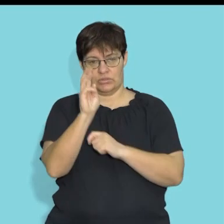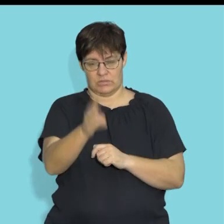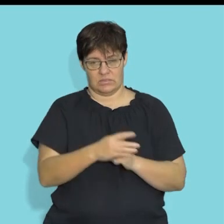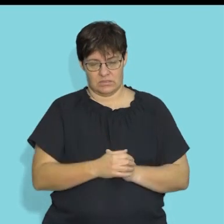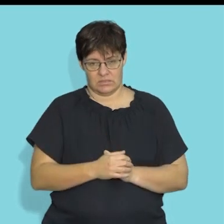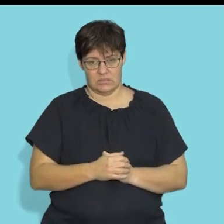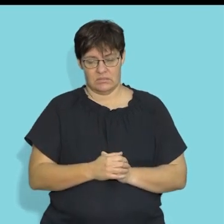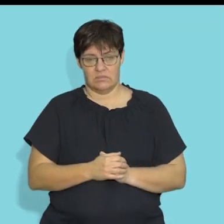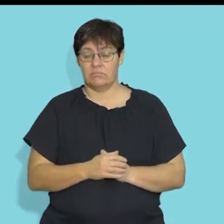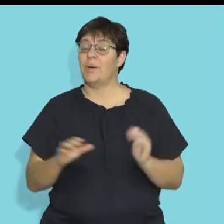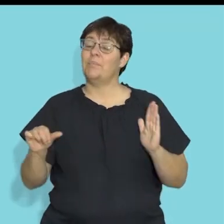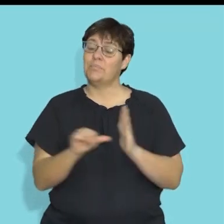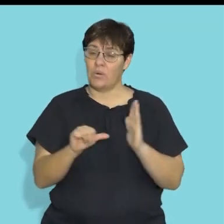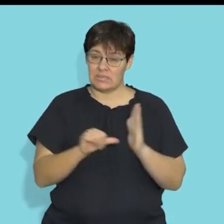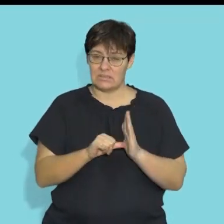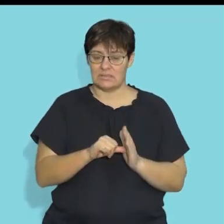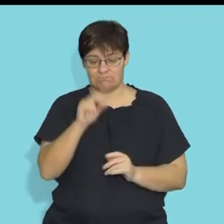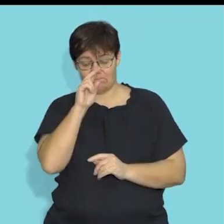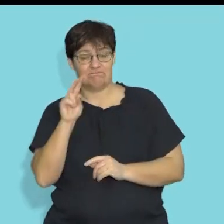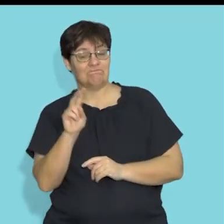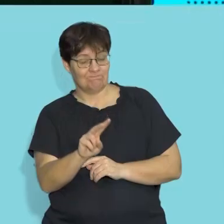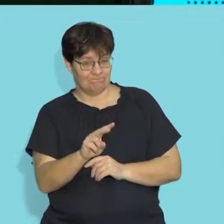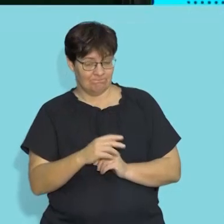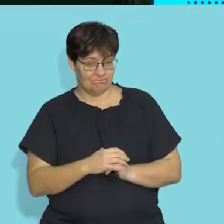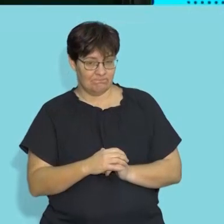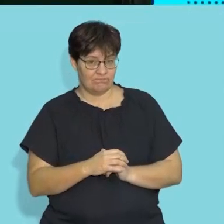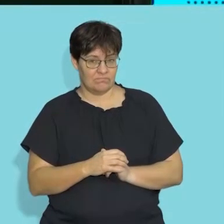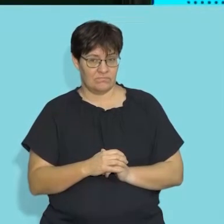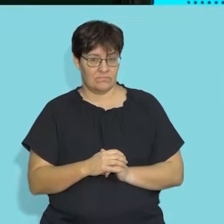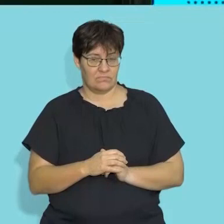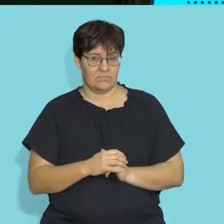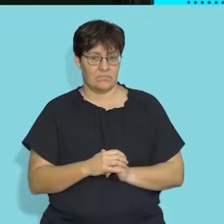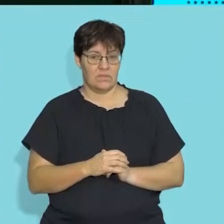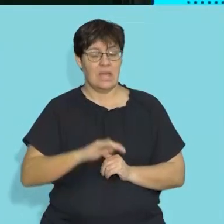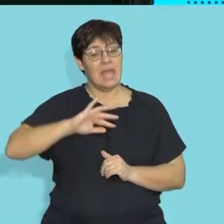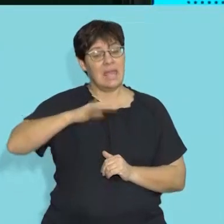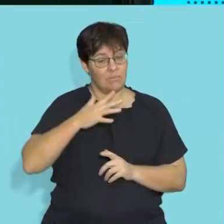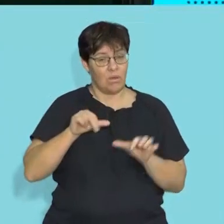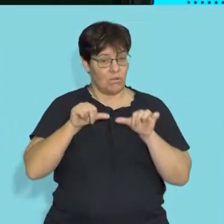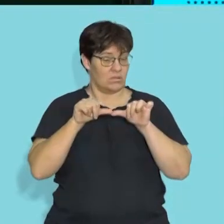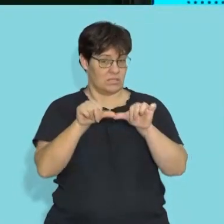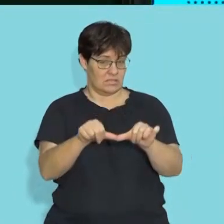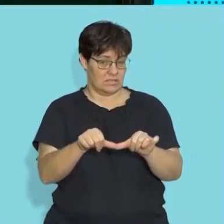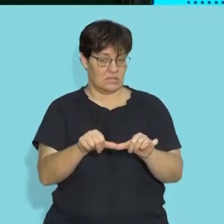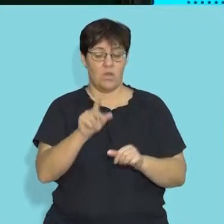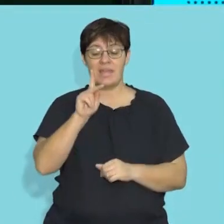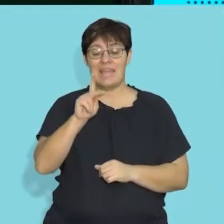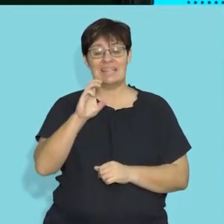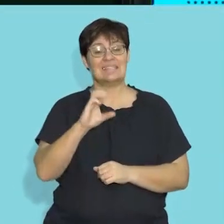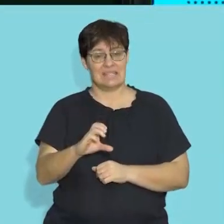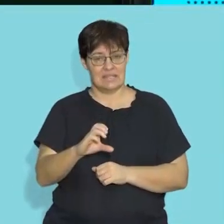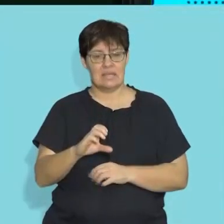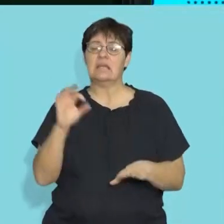change. So it's very important to note at this point already that your equilibrium constant, your Kc,